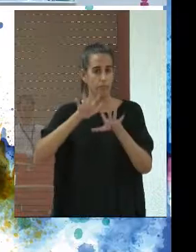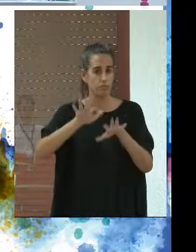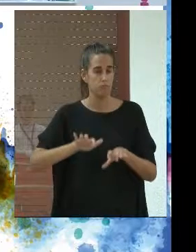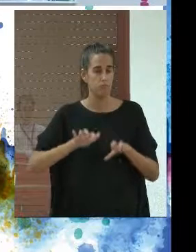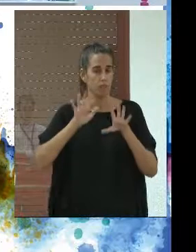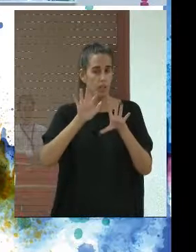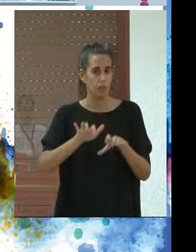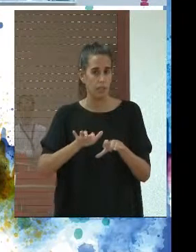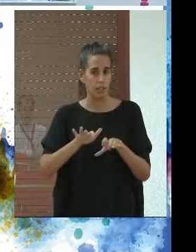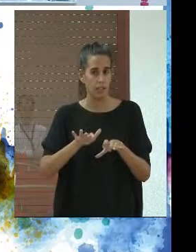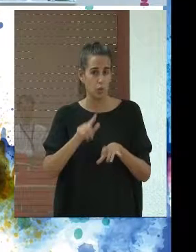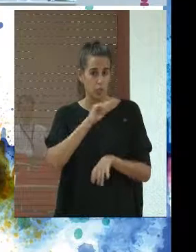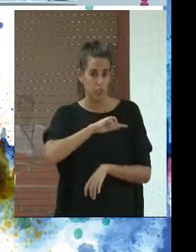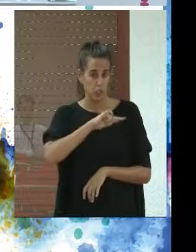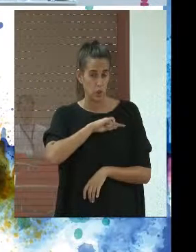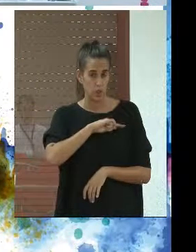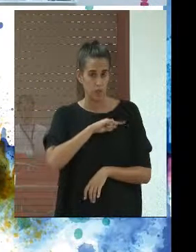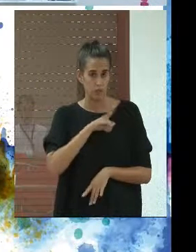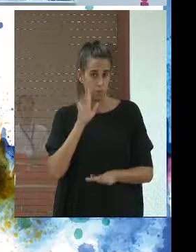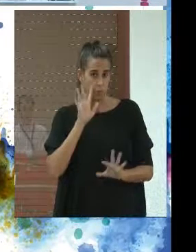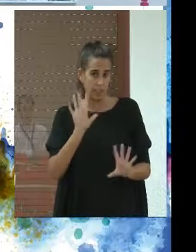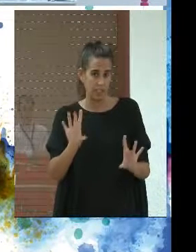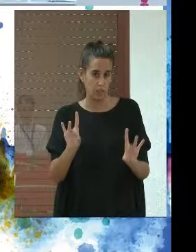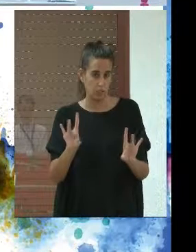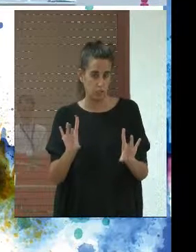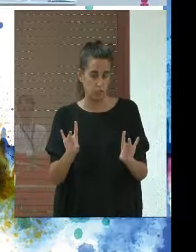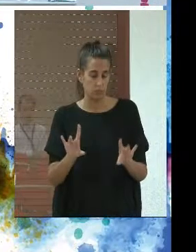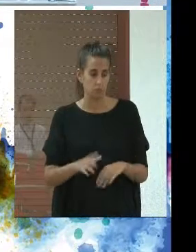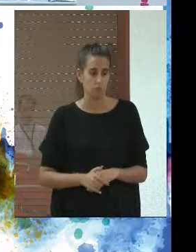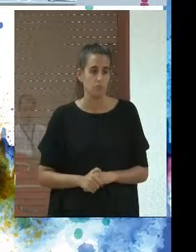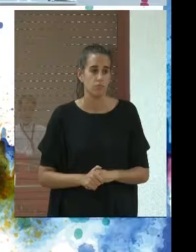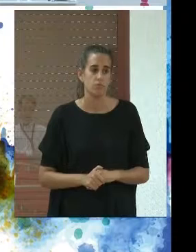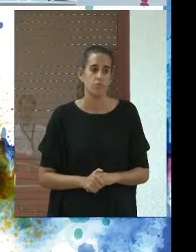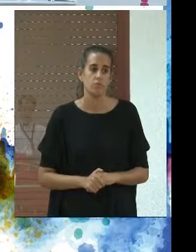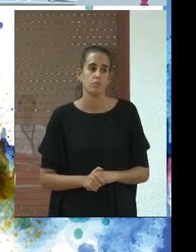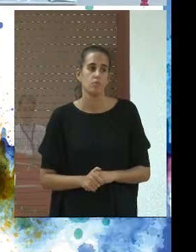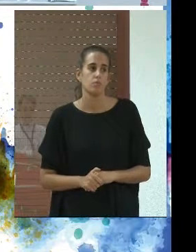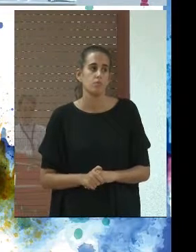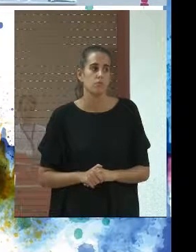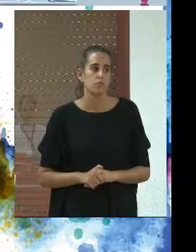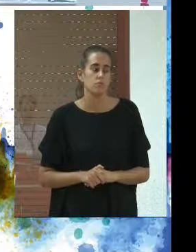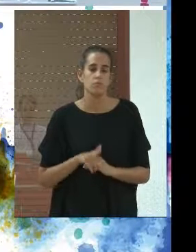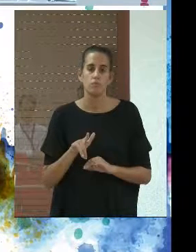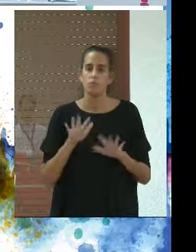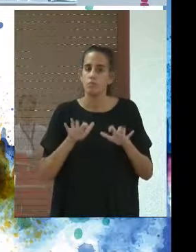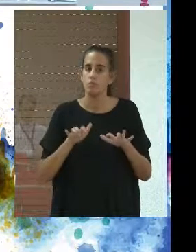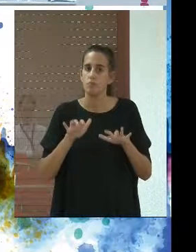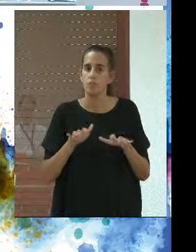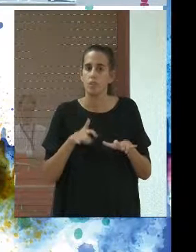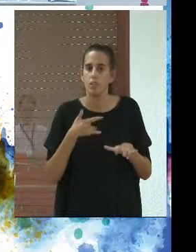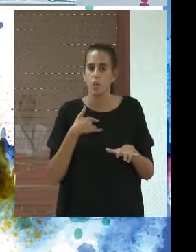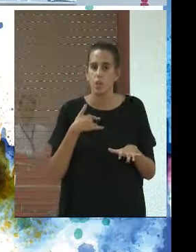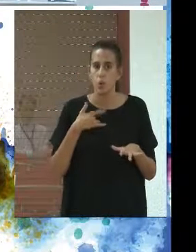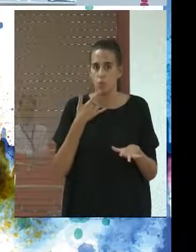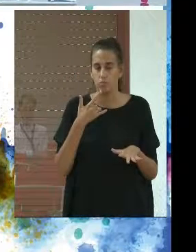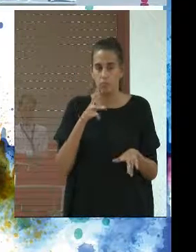learning through their senses is by touch. The way they acquire knowledge